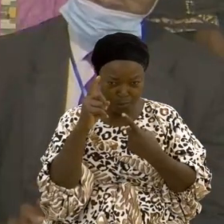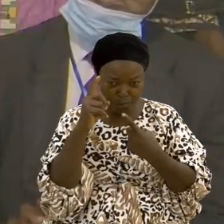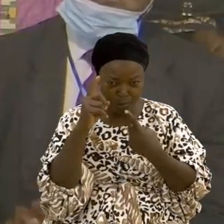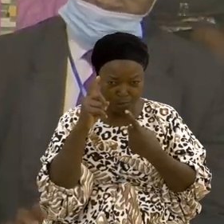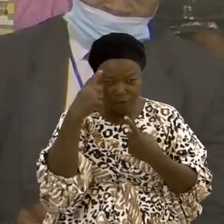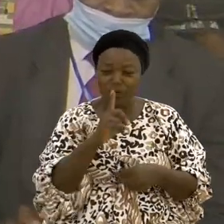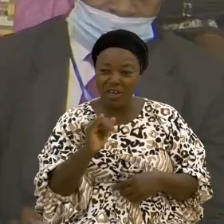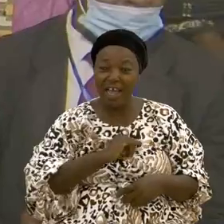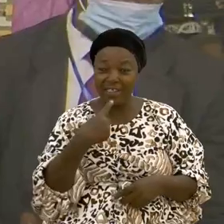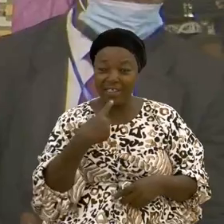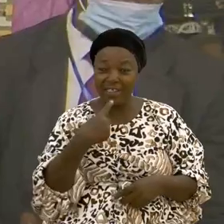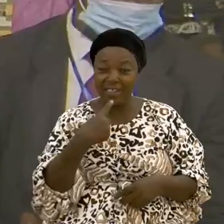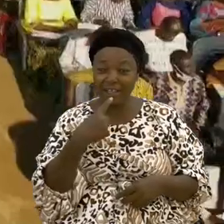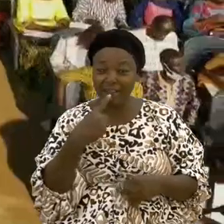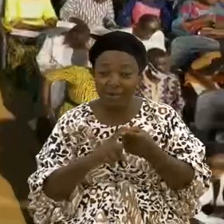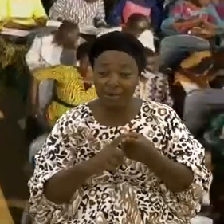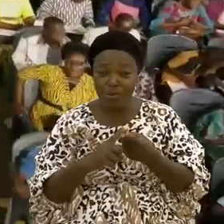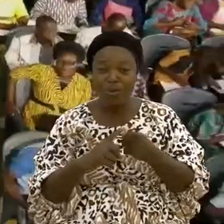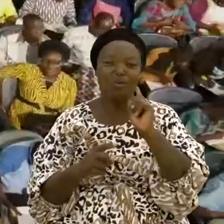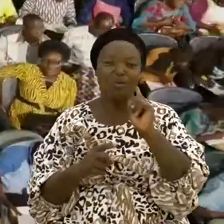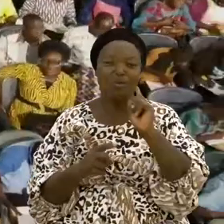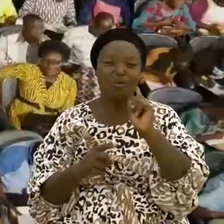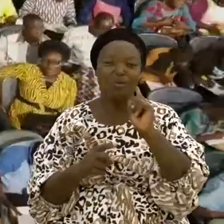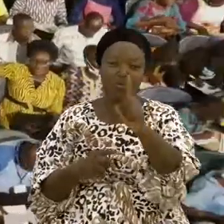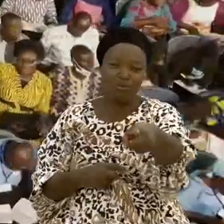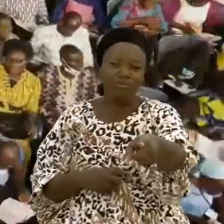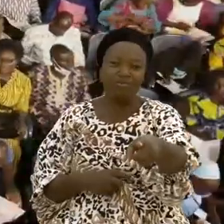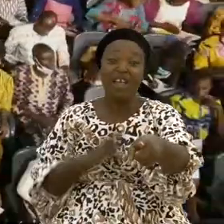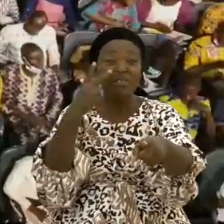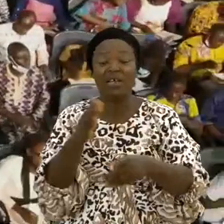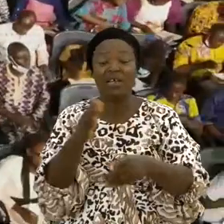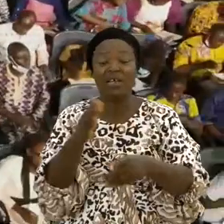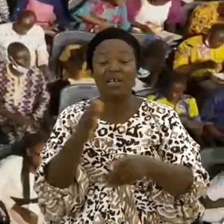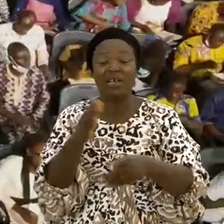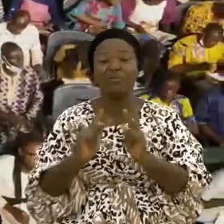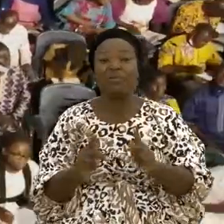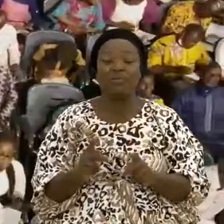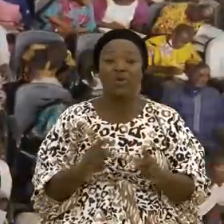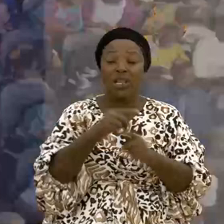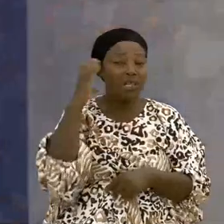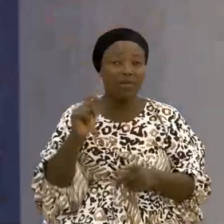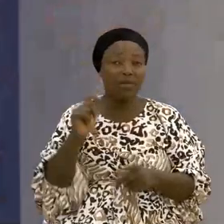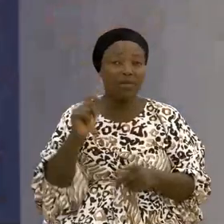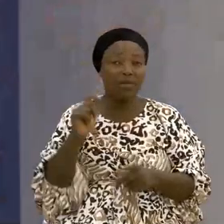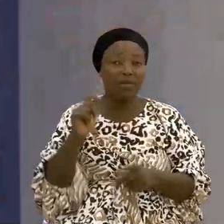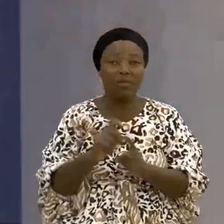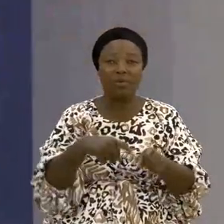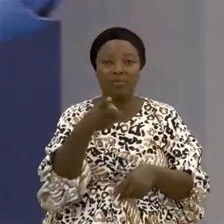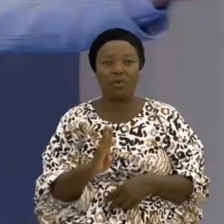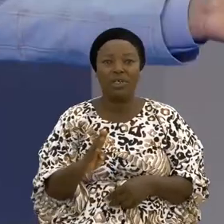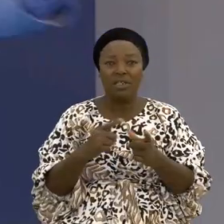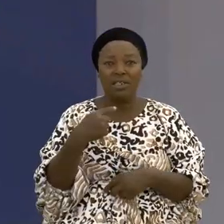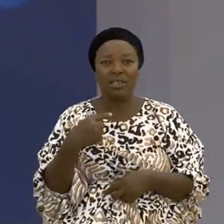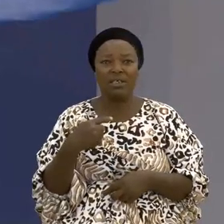verily I say unto you. You see, there are people, when they hear the word of God, they